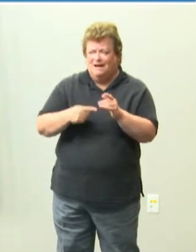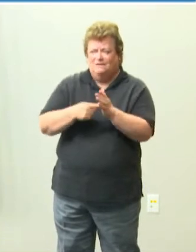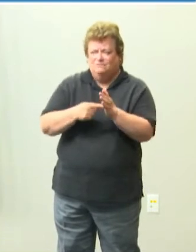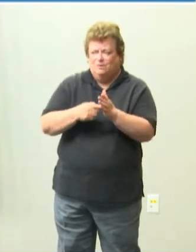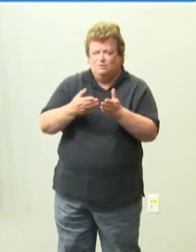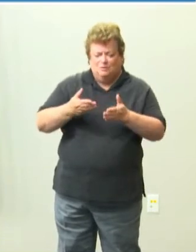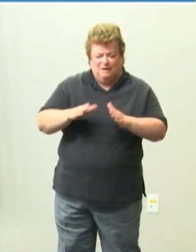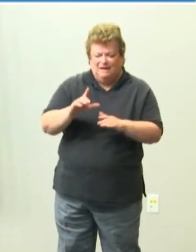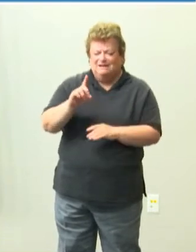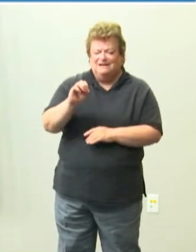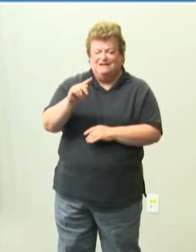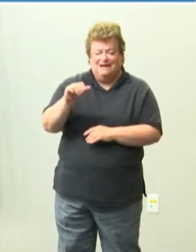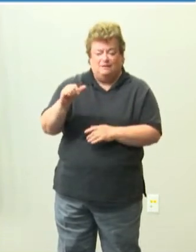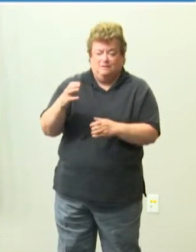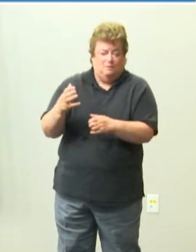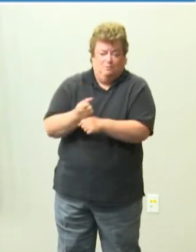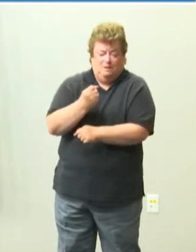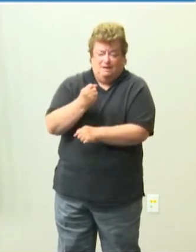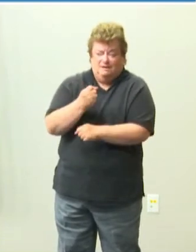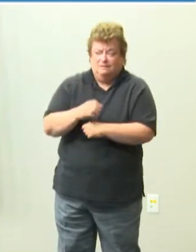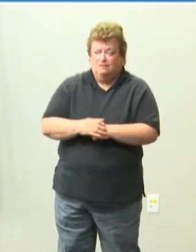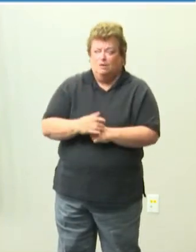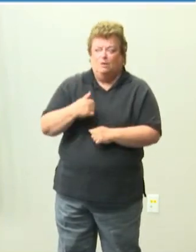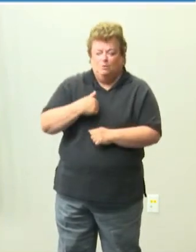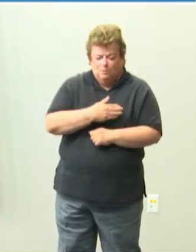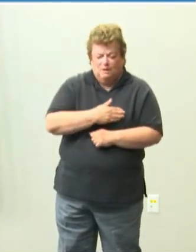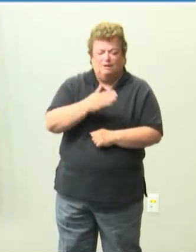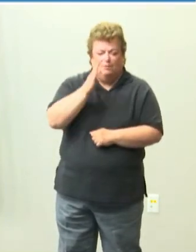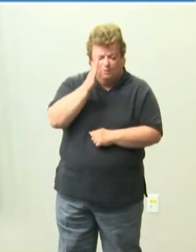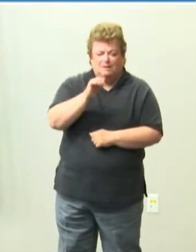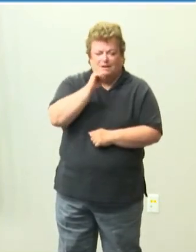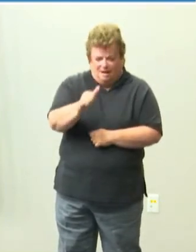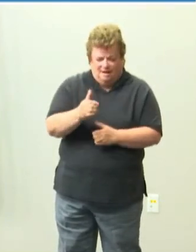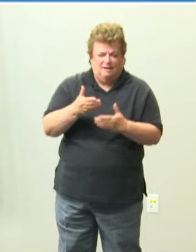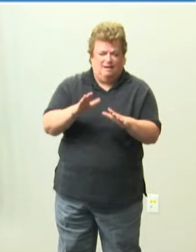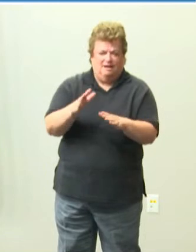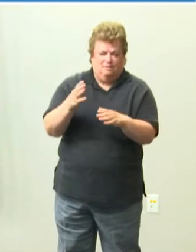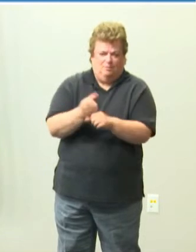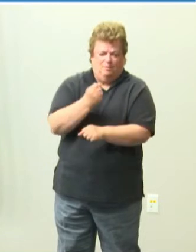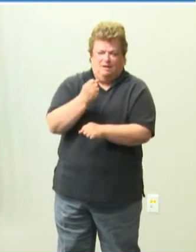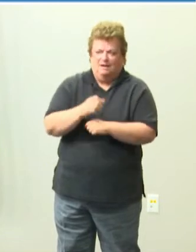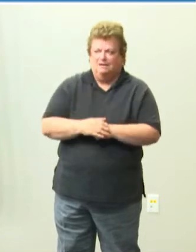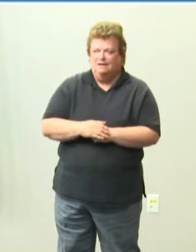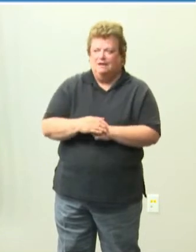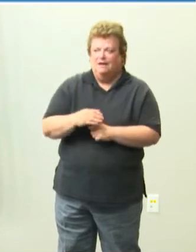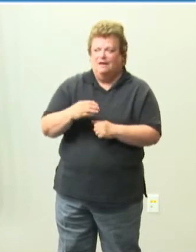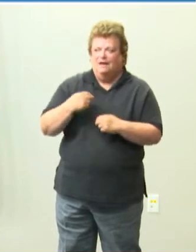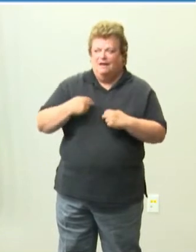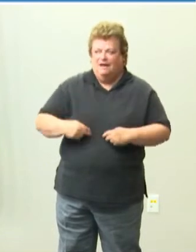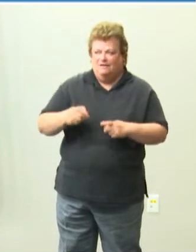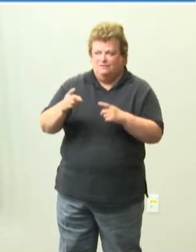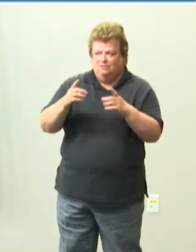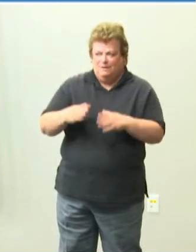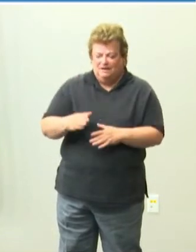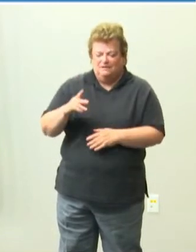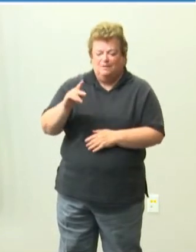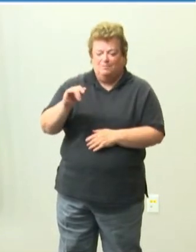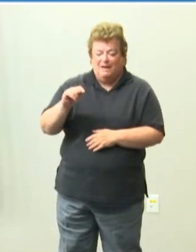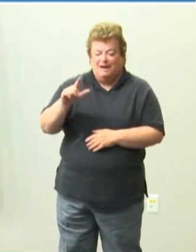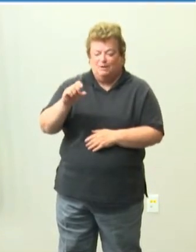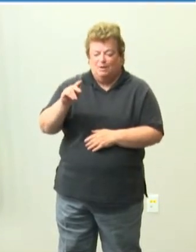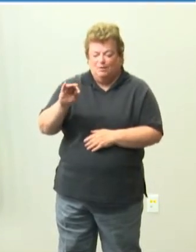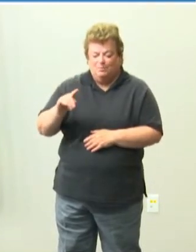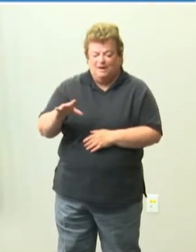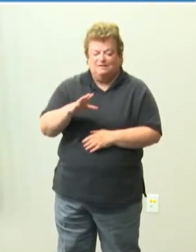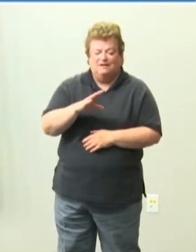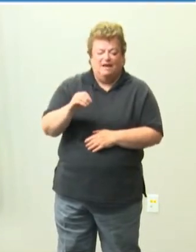let the Delta variant win. We will not let the Delta variant win. Health Director Pat Lopez, our local hospital, medical,